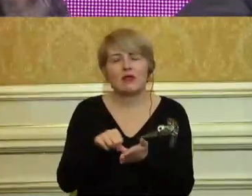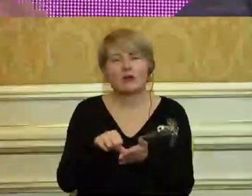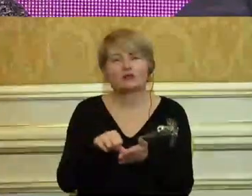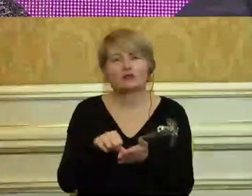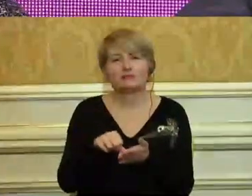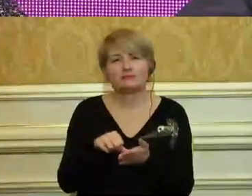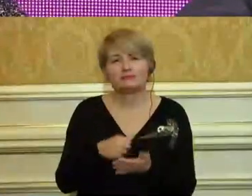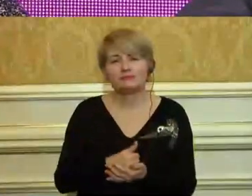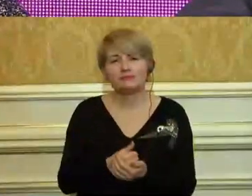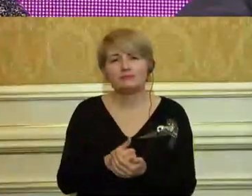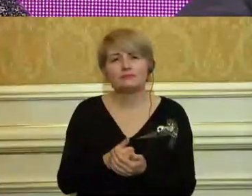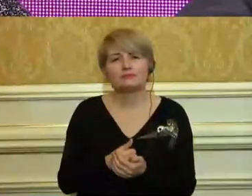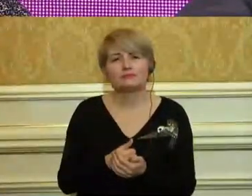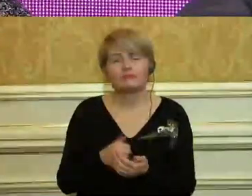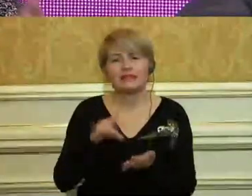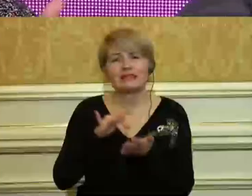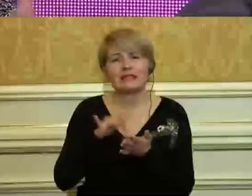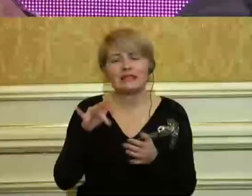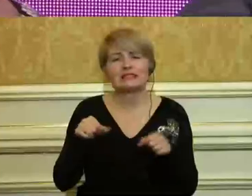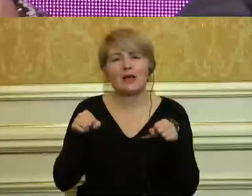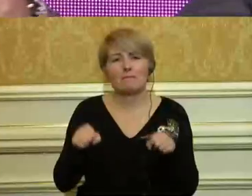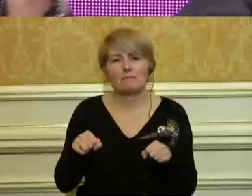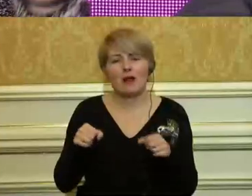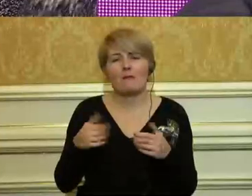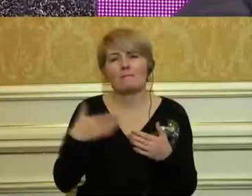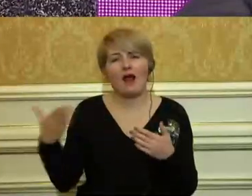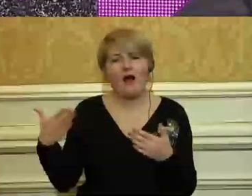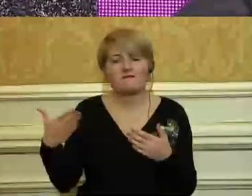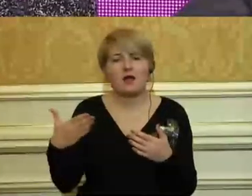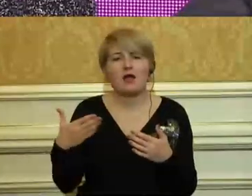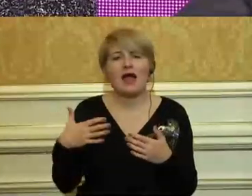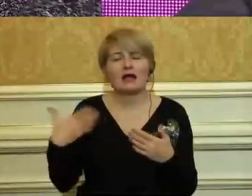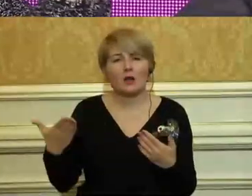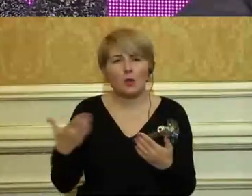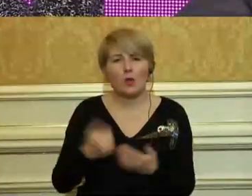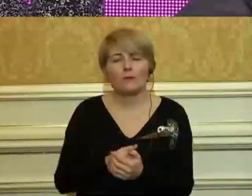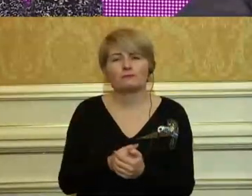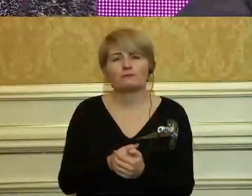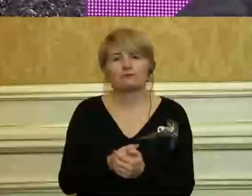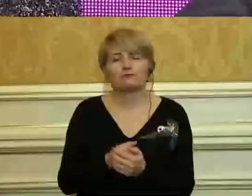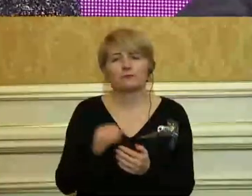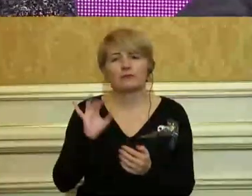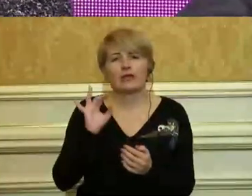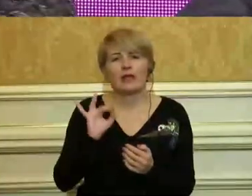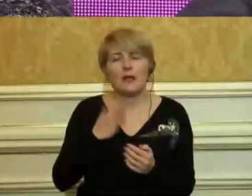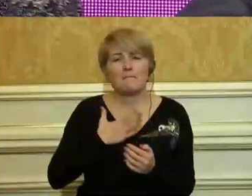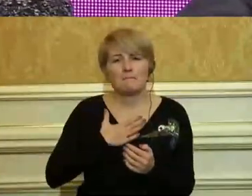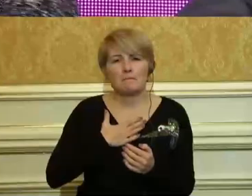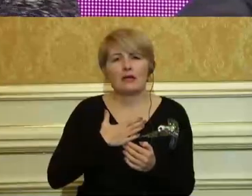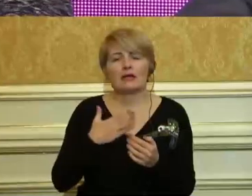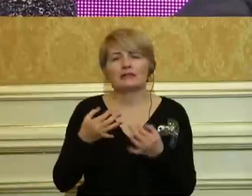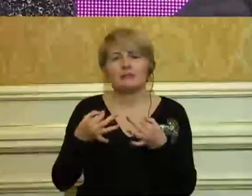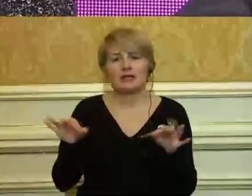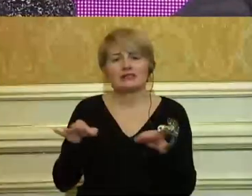family in European Union, Homeland Union, the name of my party, Lithuanian Christian Democrats. We never had